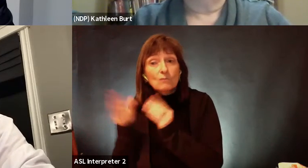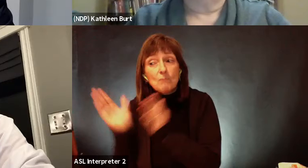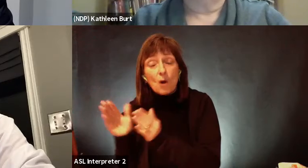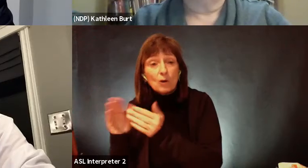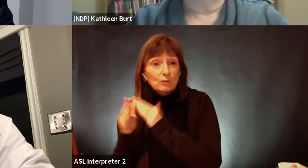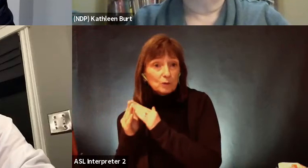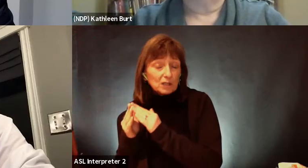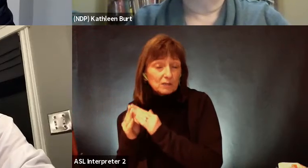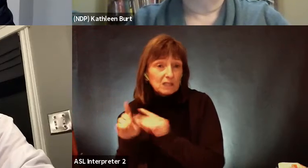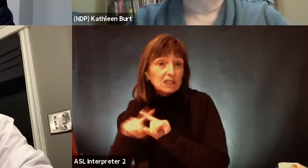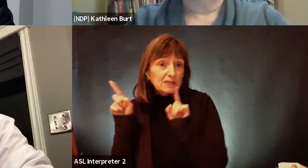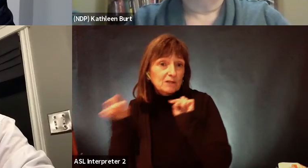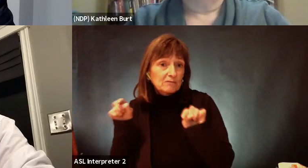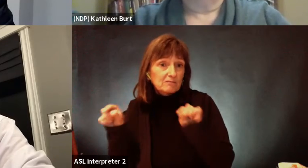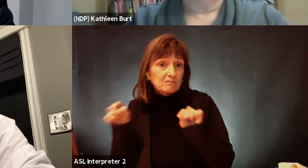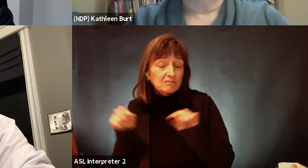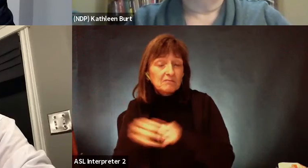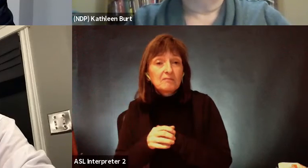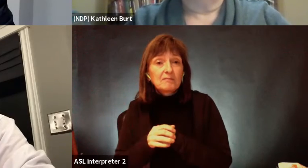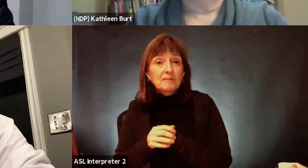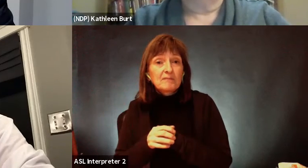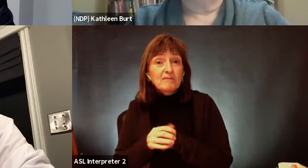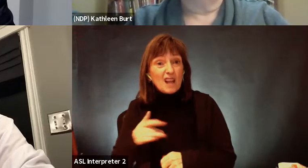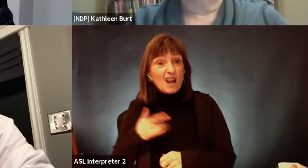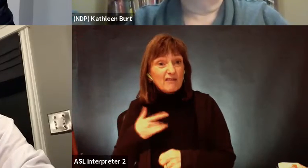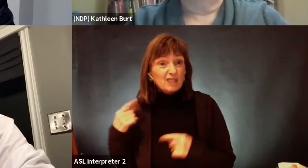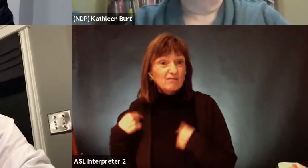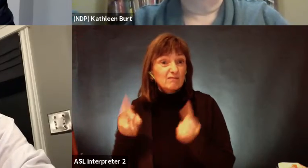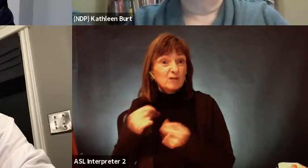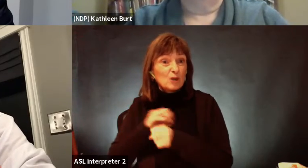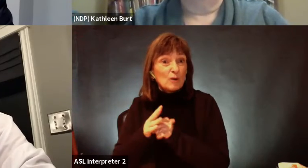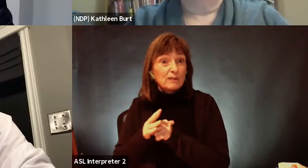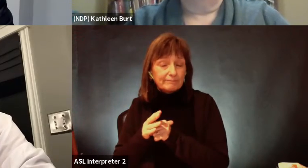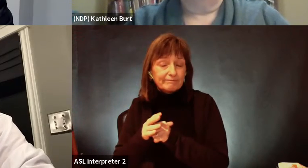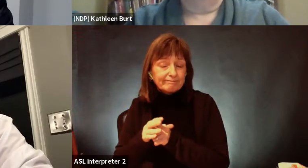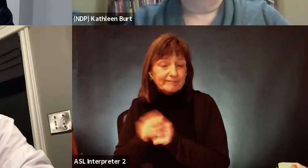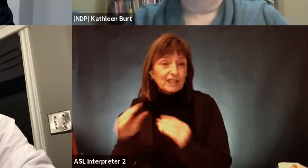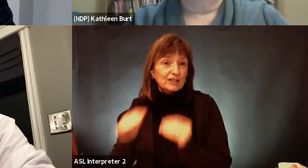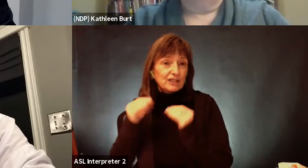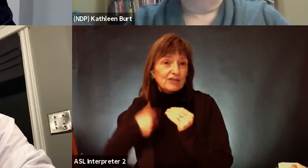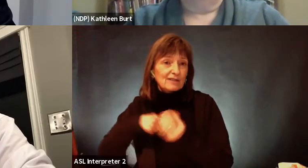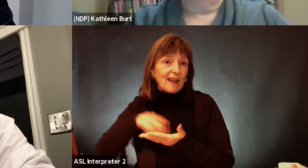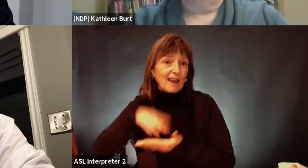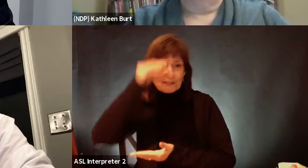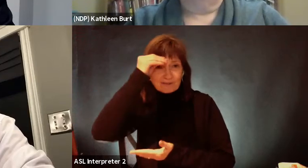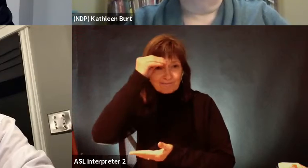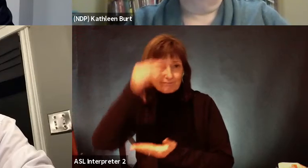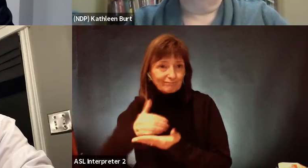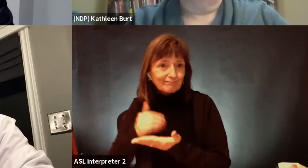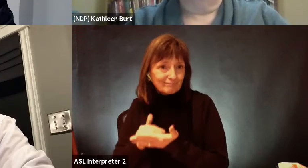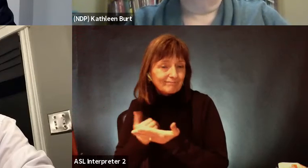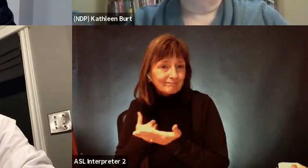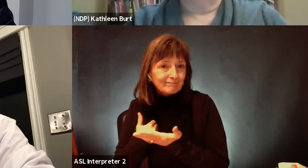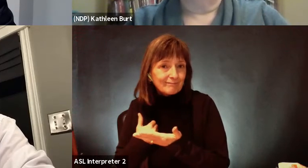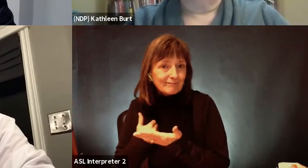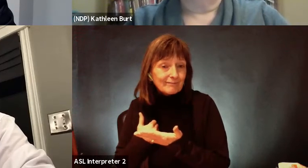In addition, I think we've learned some lessons from COVID-19, and that is that we've been able to avail of